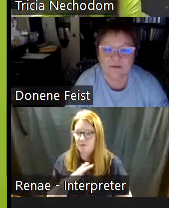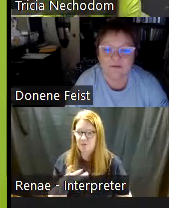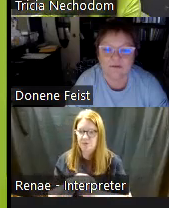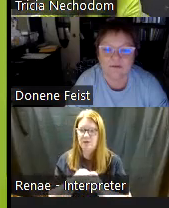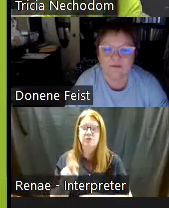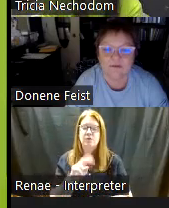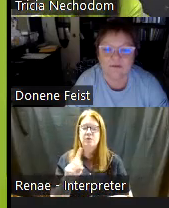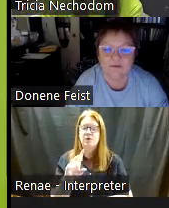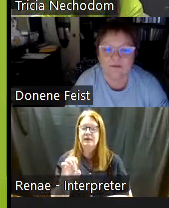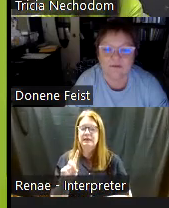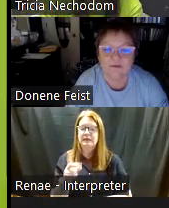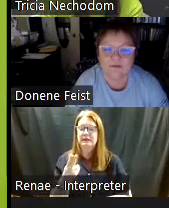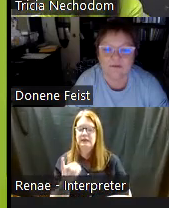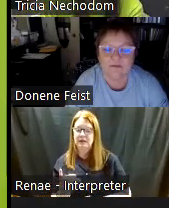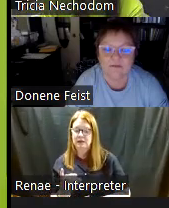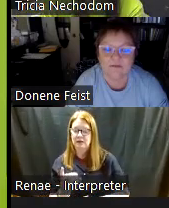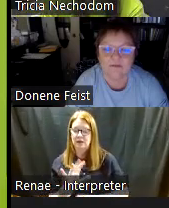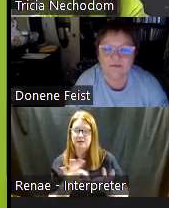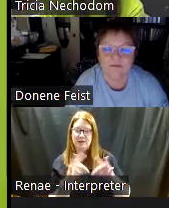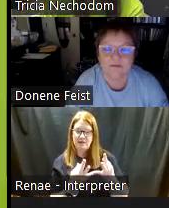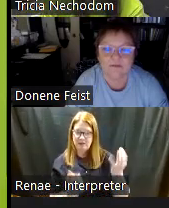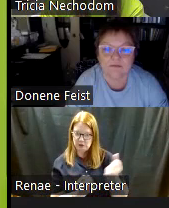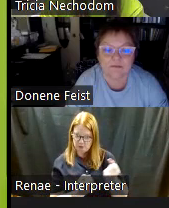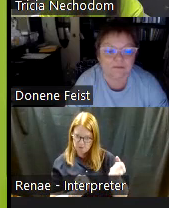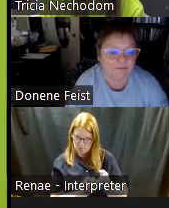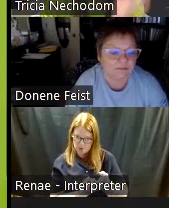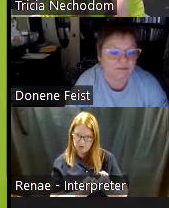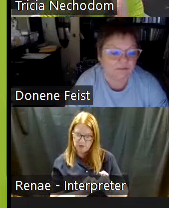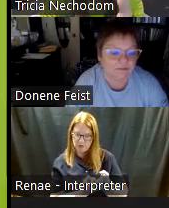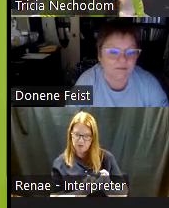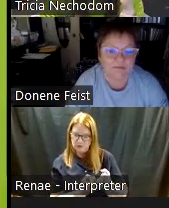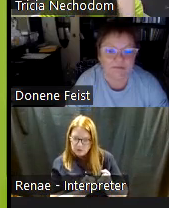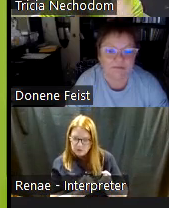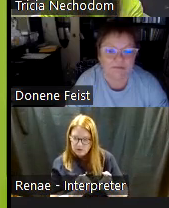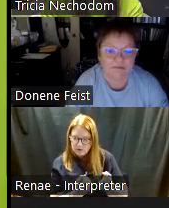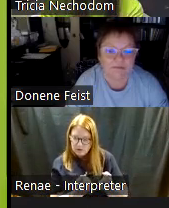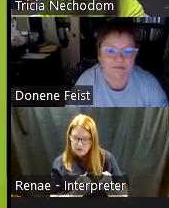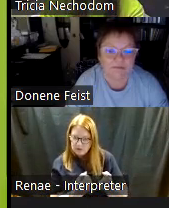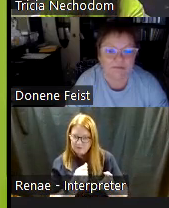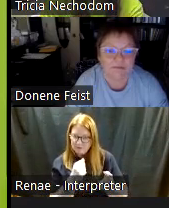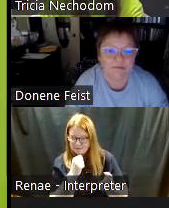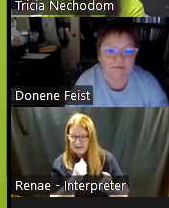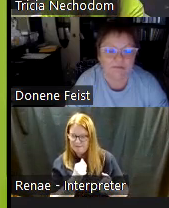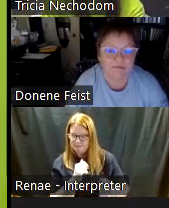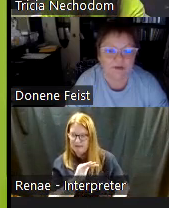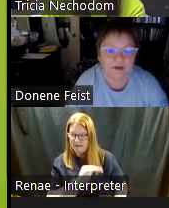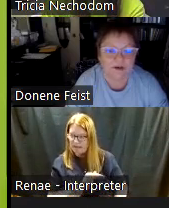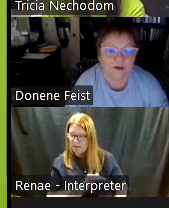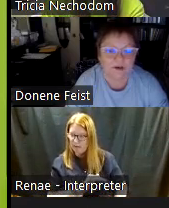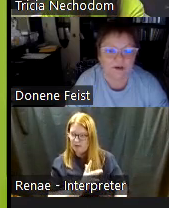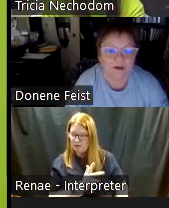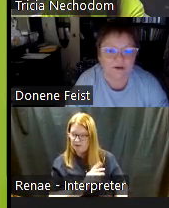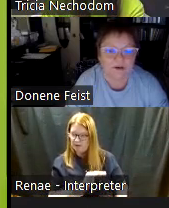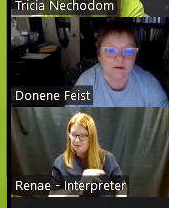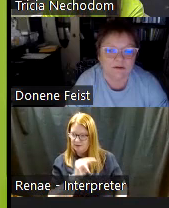EHDI as the family support liaison. I do have a little one of my, not a little one anymore,